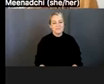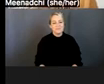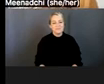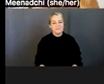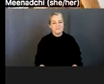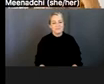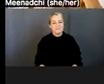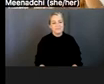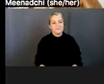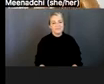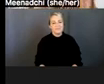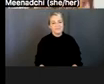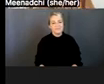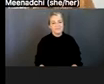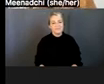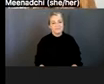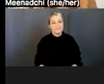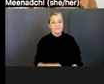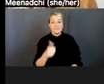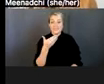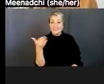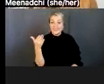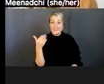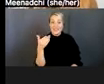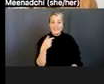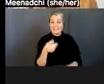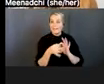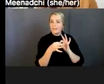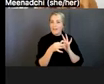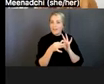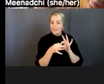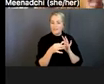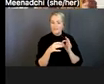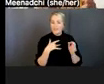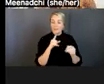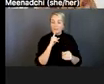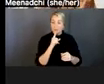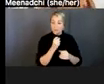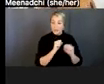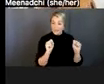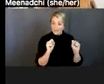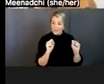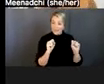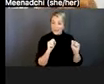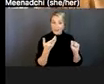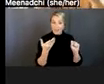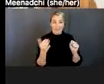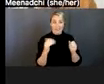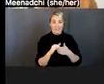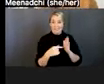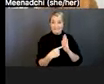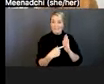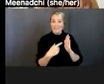And the other thing is that this state of belonging, true safety, one of the markers of that, the indicators, is when